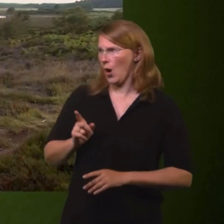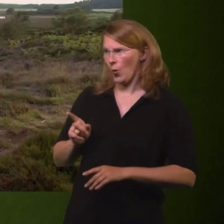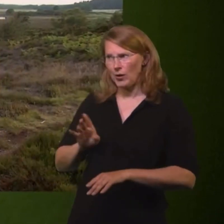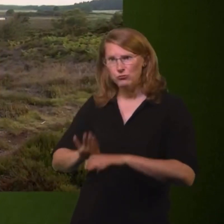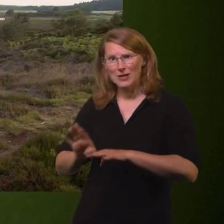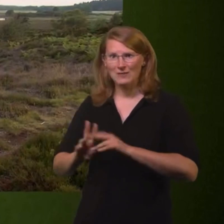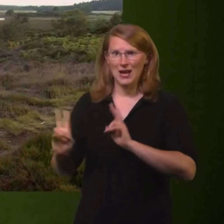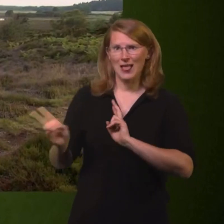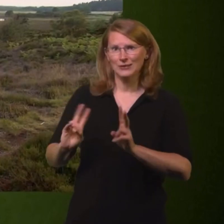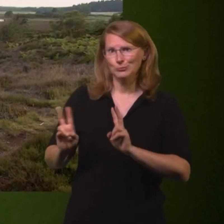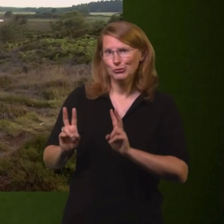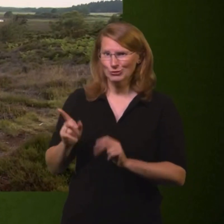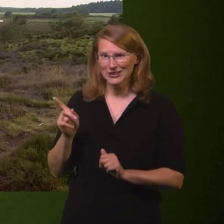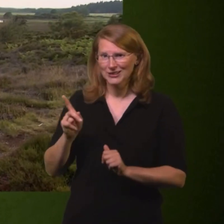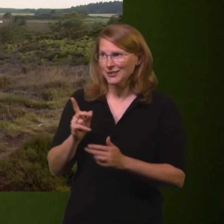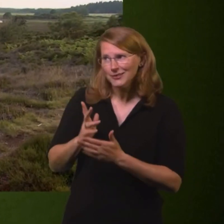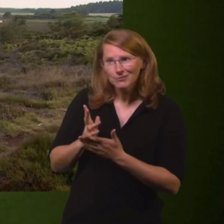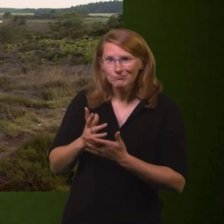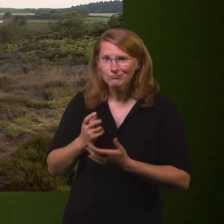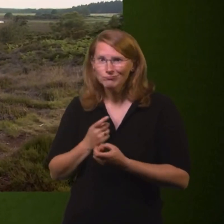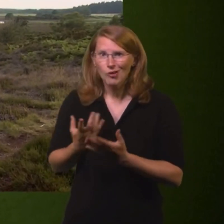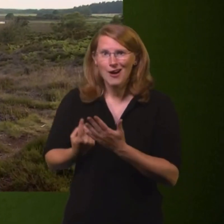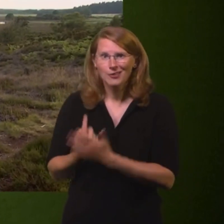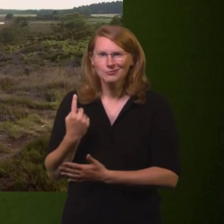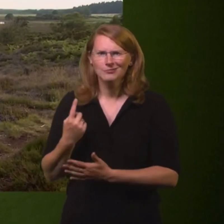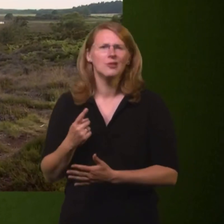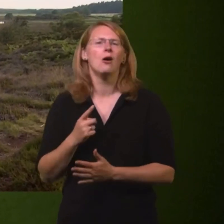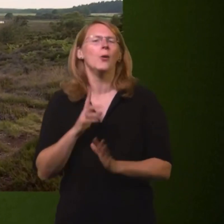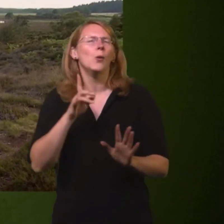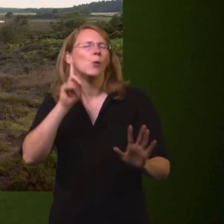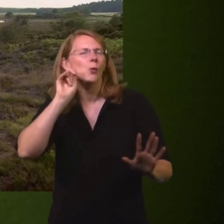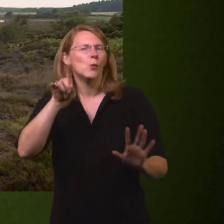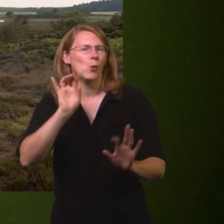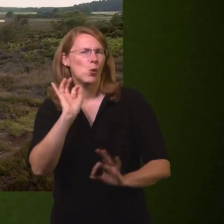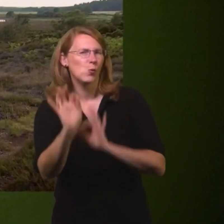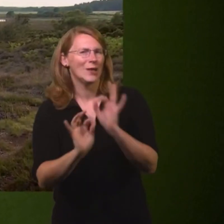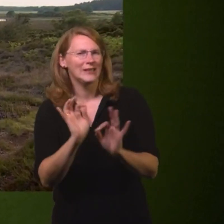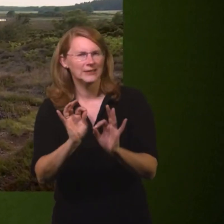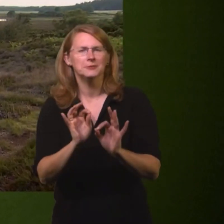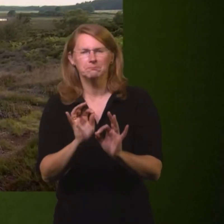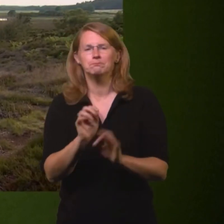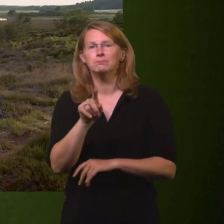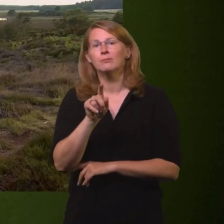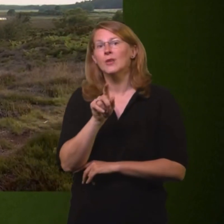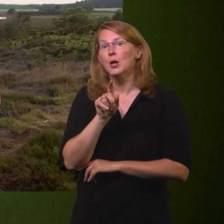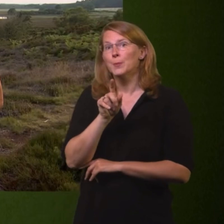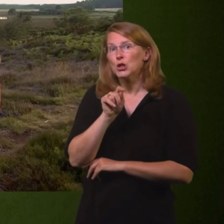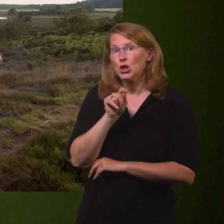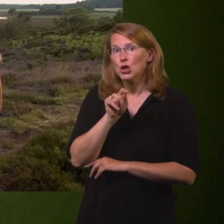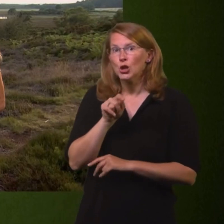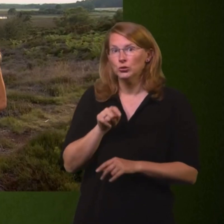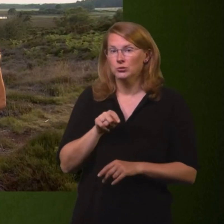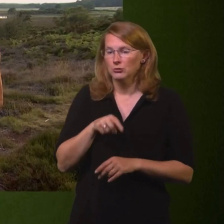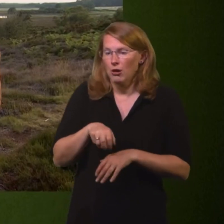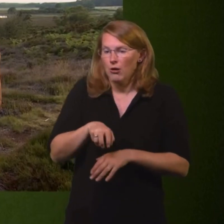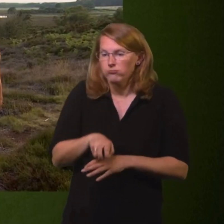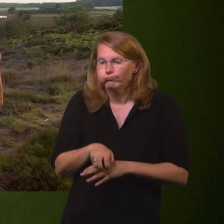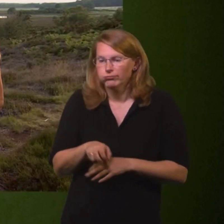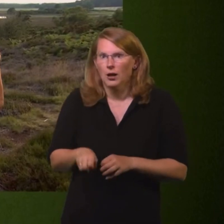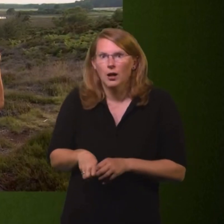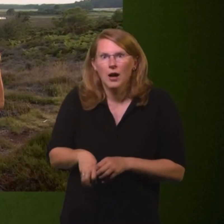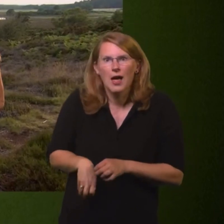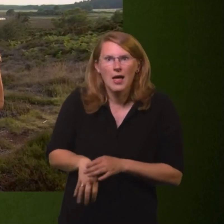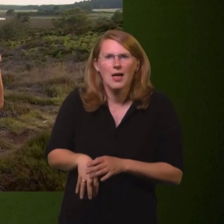surprise act? How about a little impromptu quiz? Which UK bird lays the largest clutch